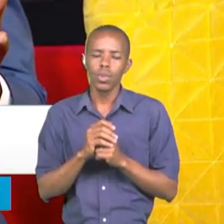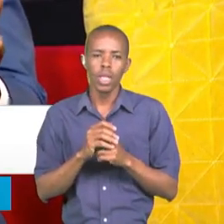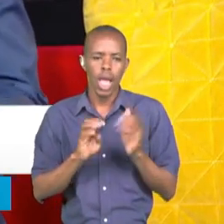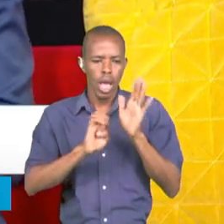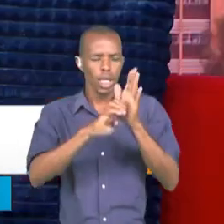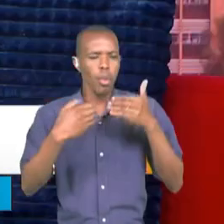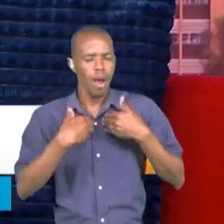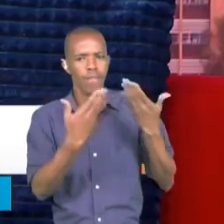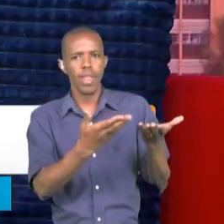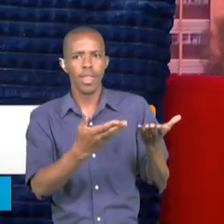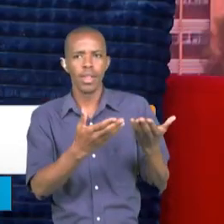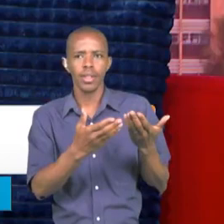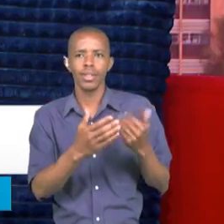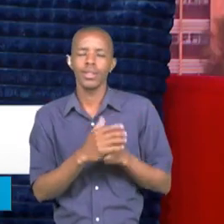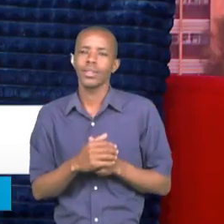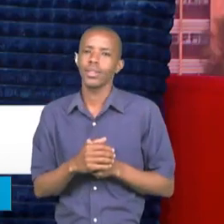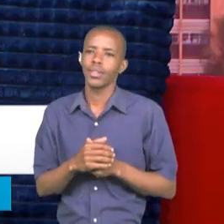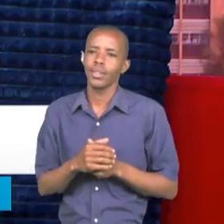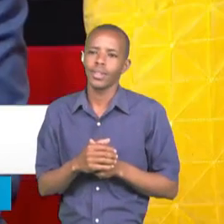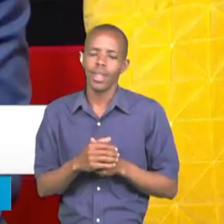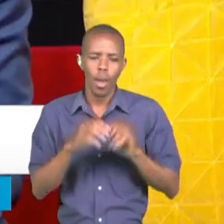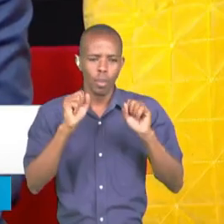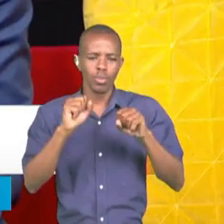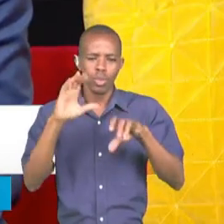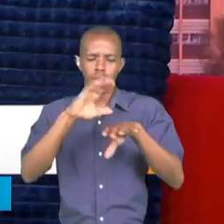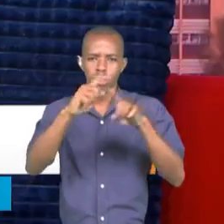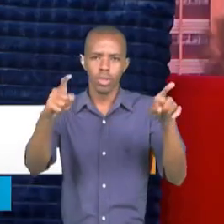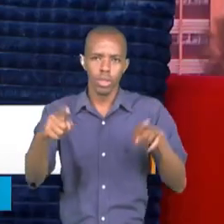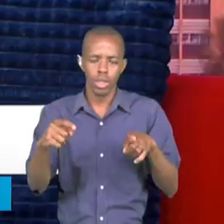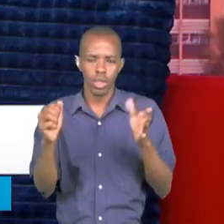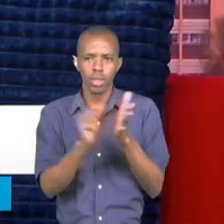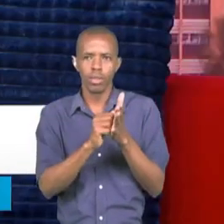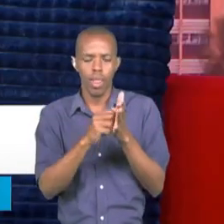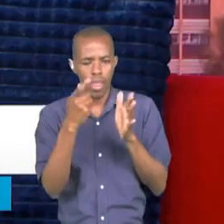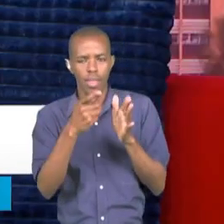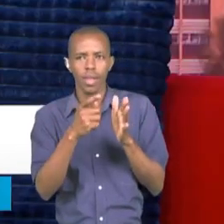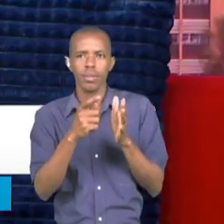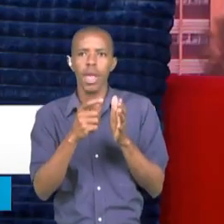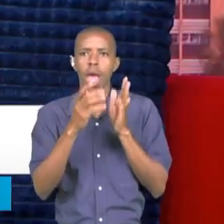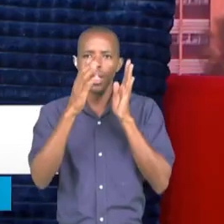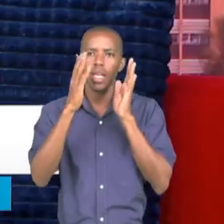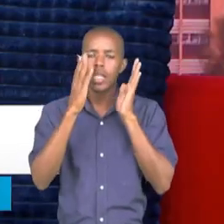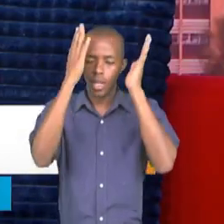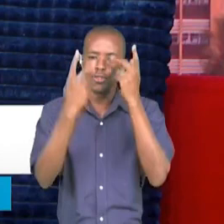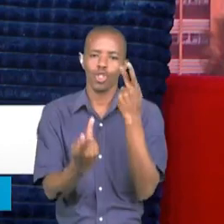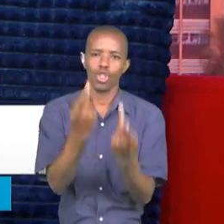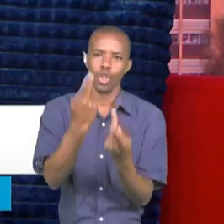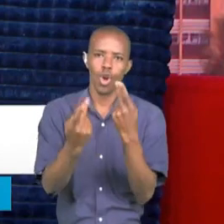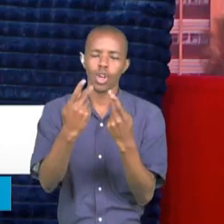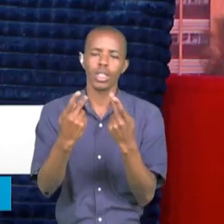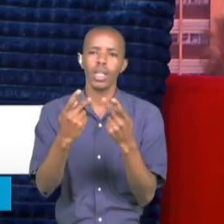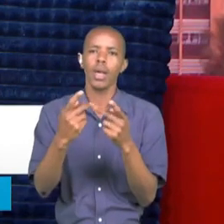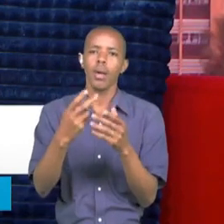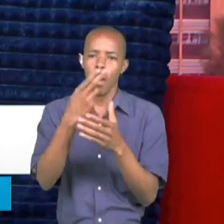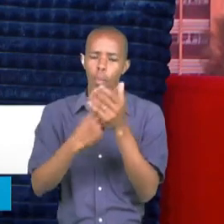test? Anyway, so how can they get you on Instagram? Chepchikoni. Yes. Wow. Chepchikoni, Facebook, Instagram, Twitter.